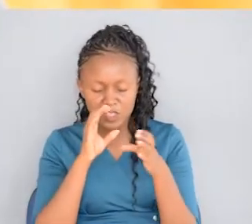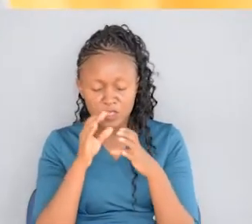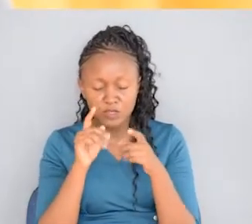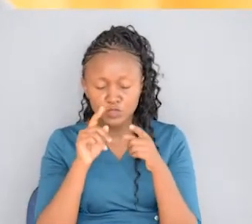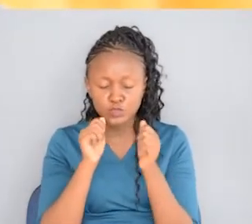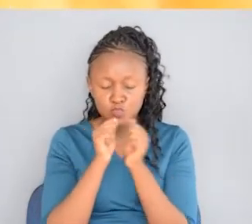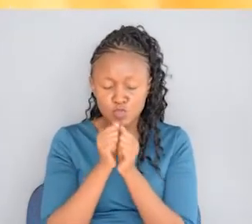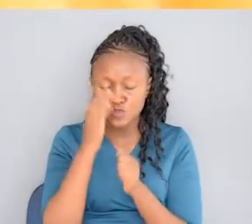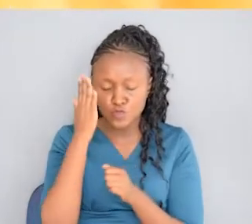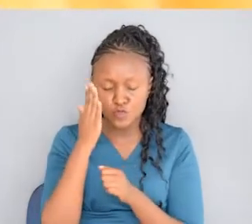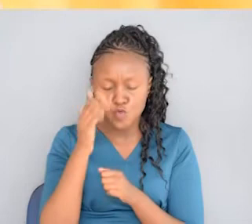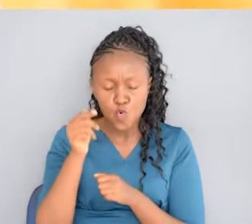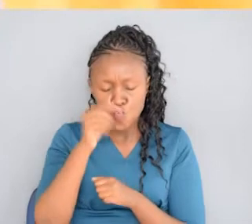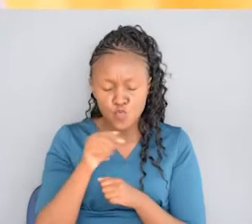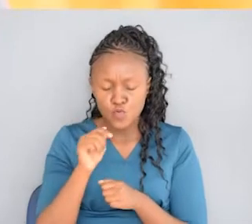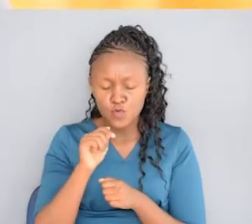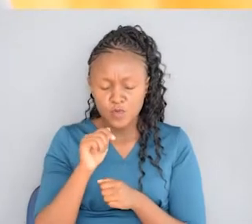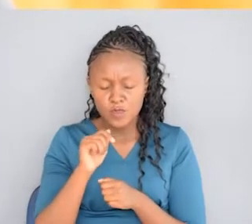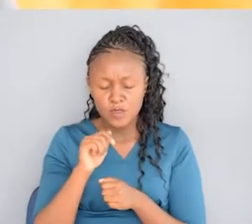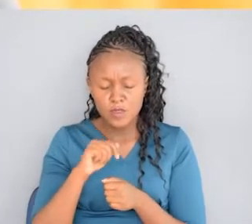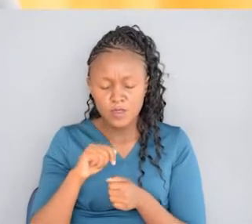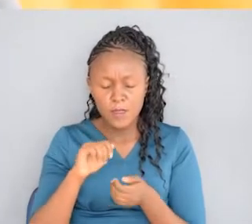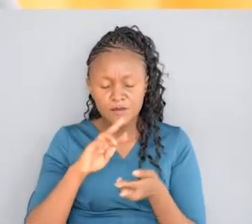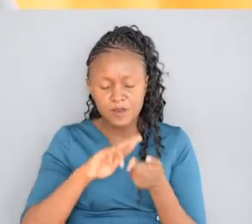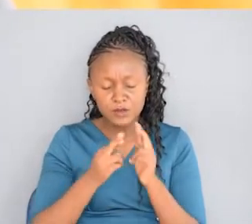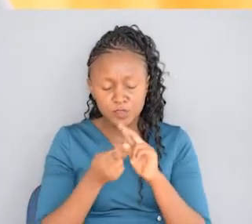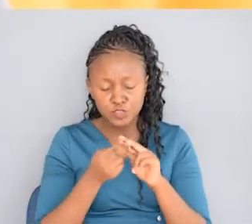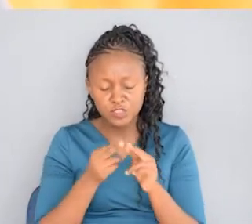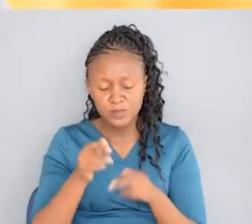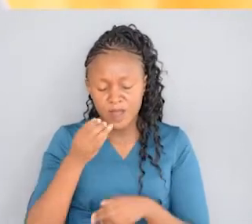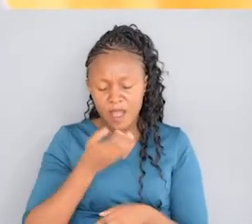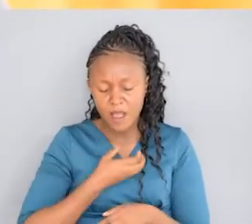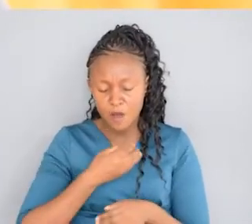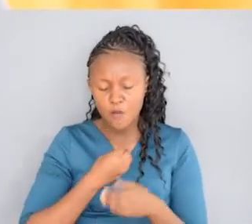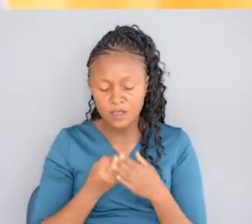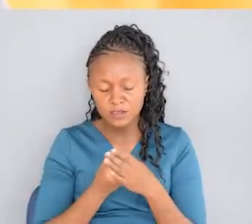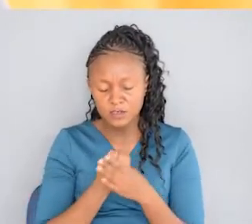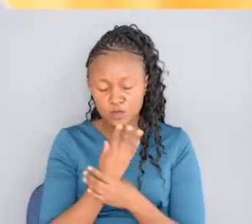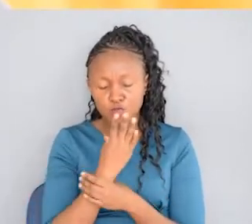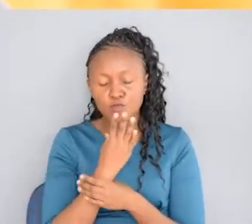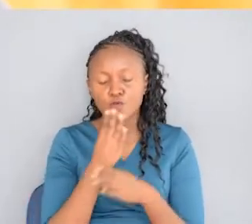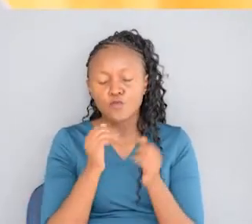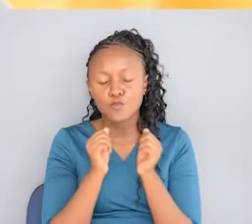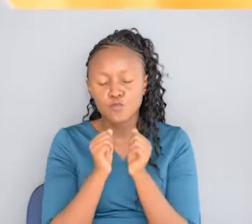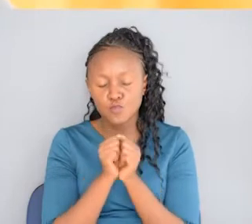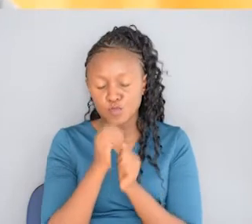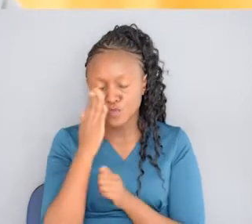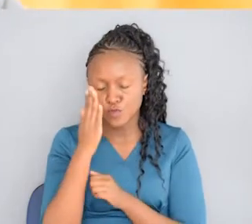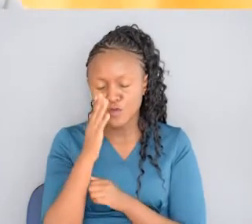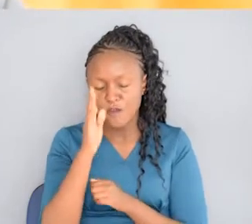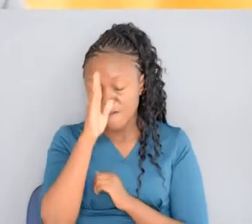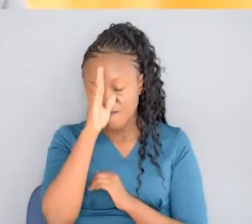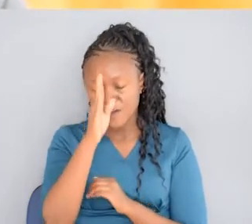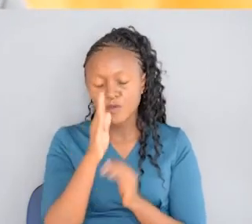you know, the more our relationship will grow with you. And our Father, we pray that, Lord, we'll be